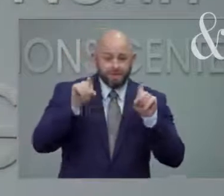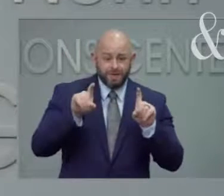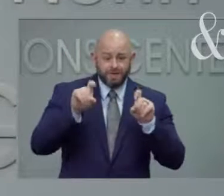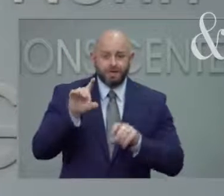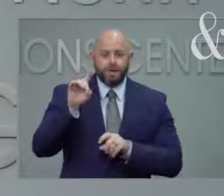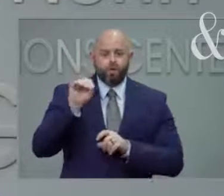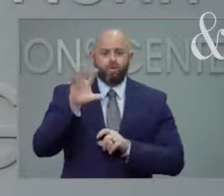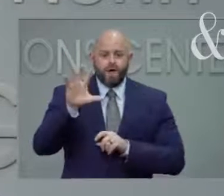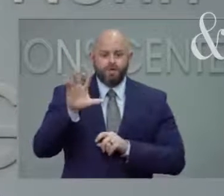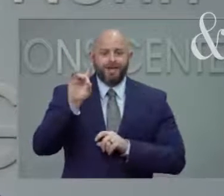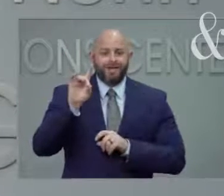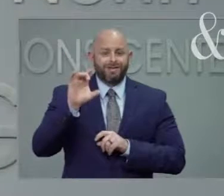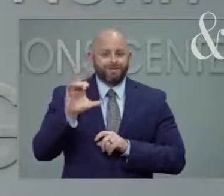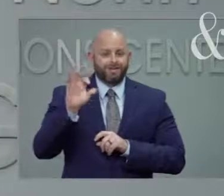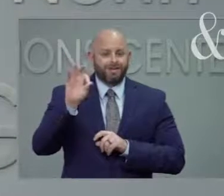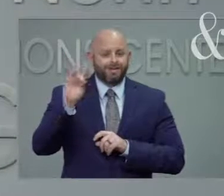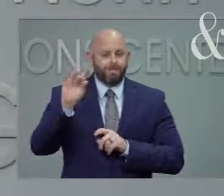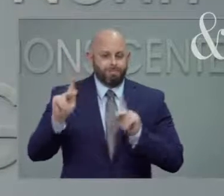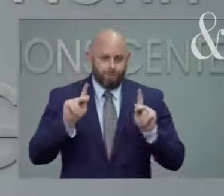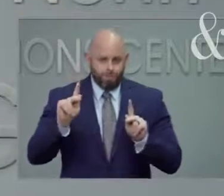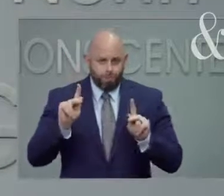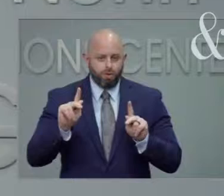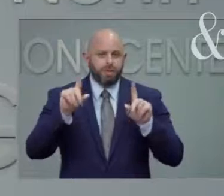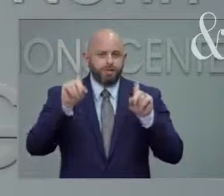805,898 lab-confirmed cases,